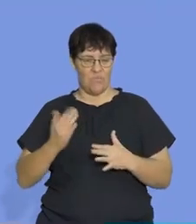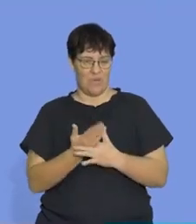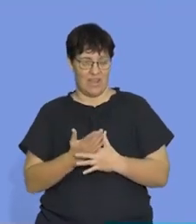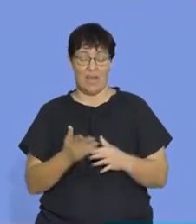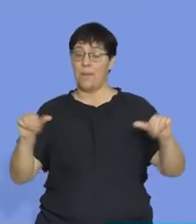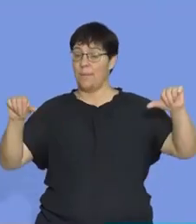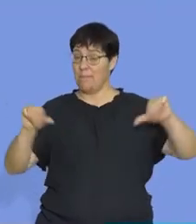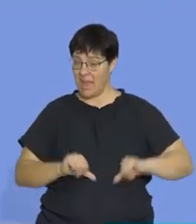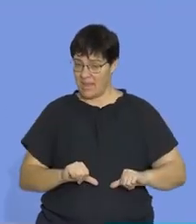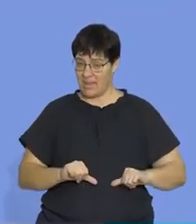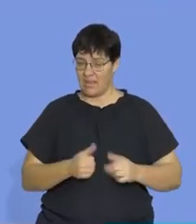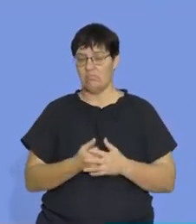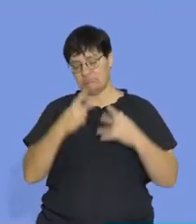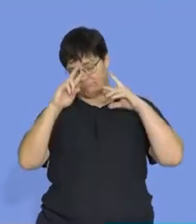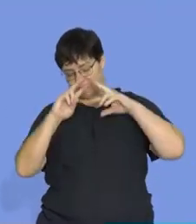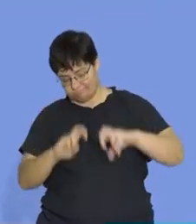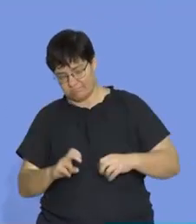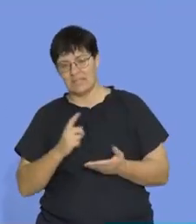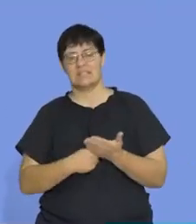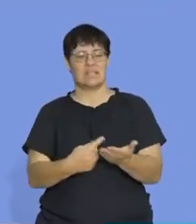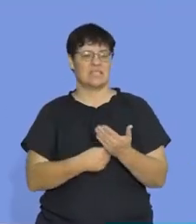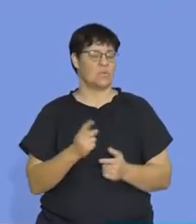take more discussions on, you know,